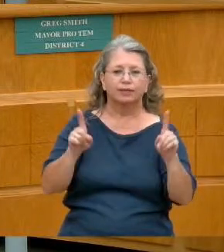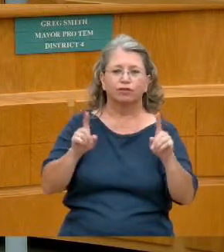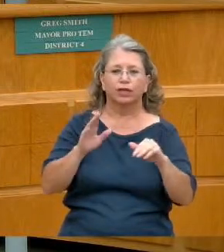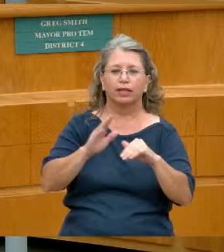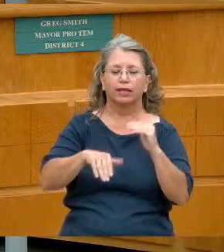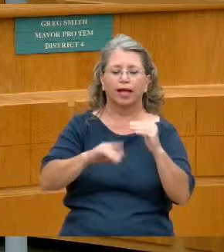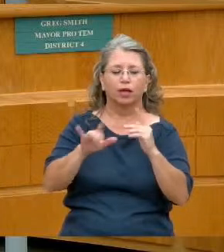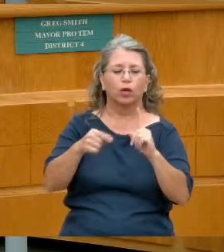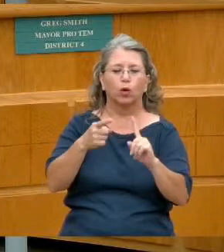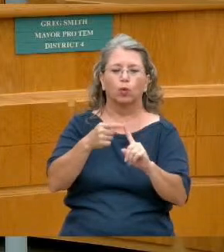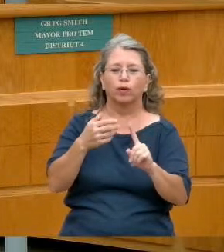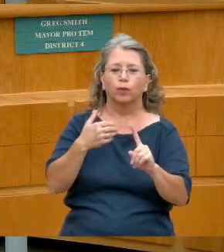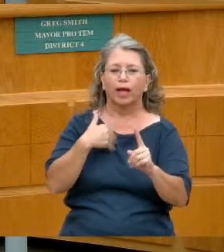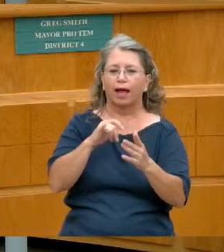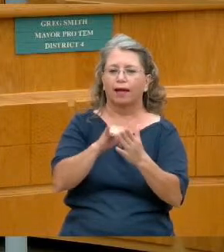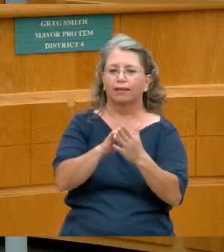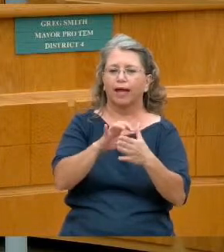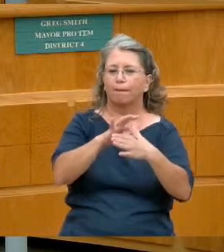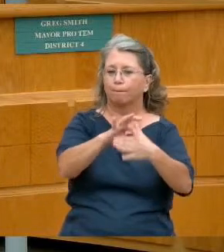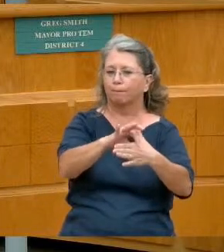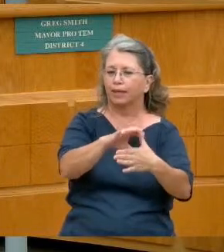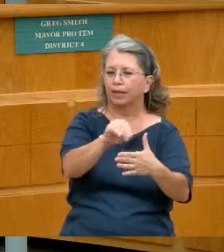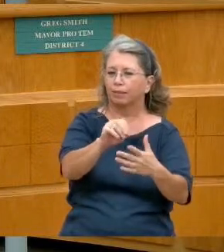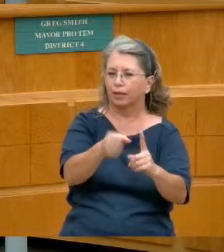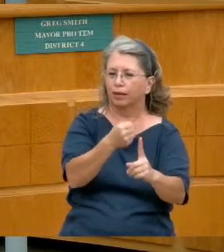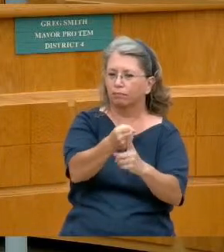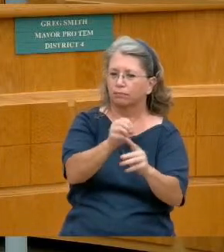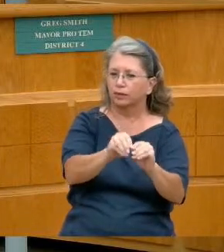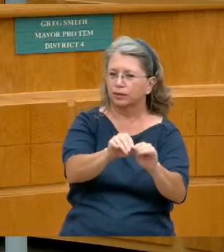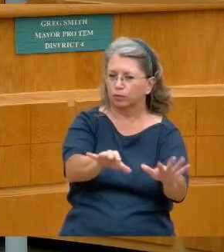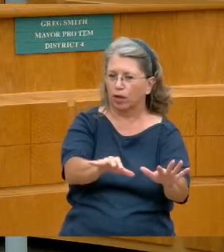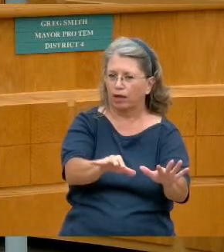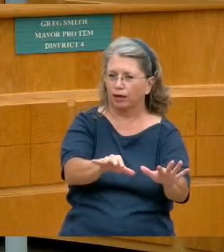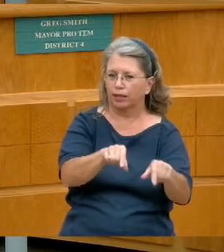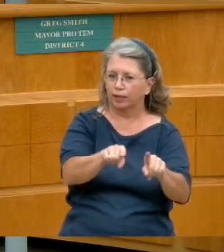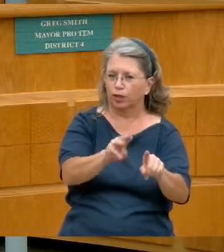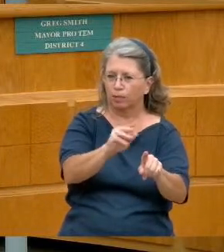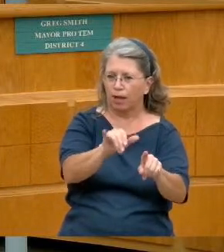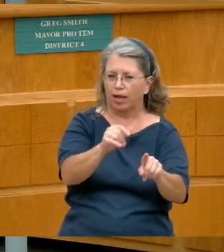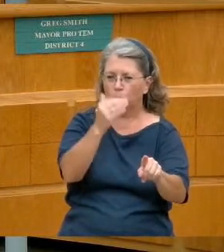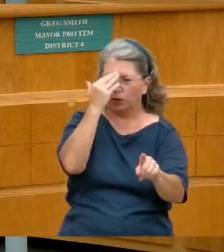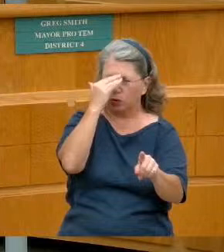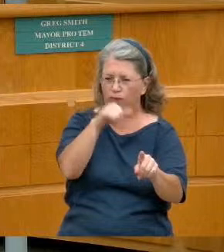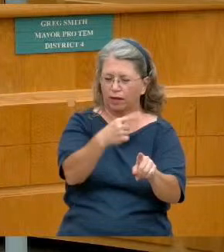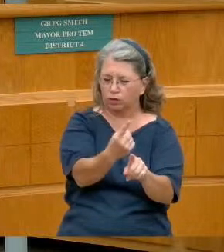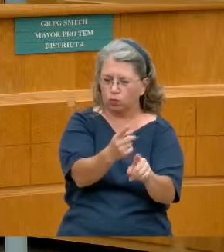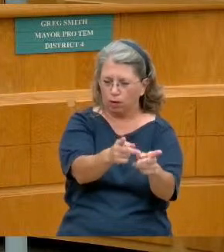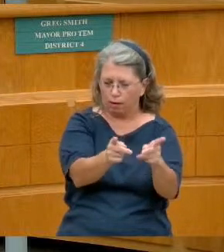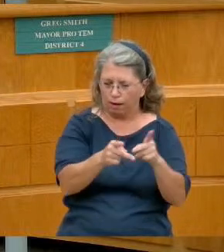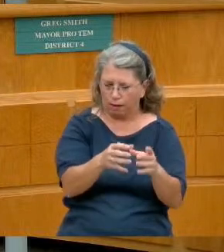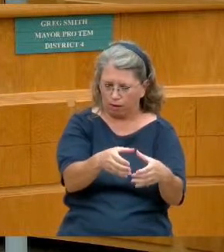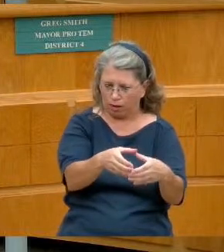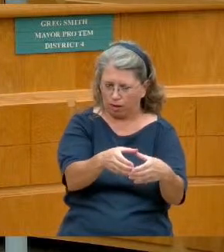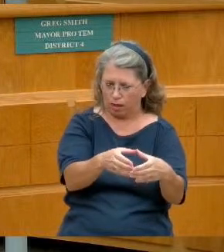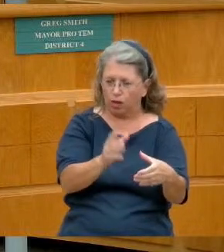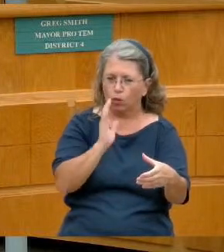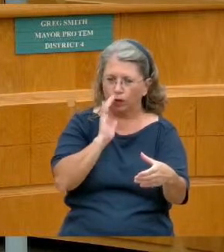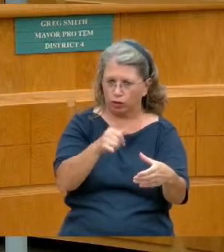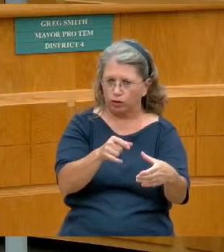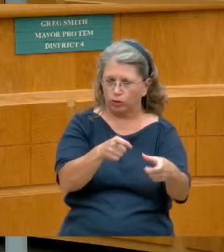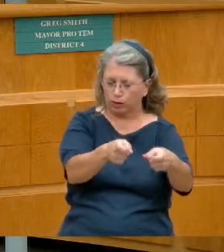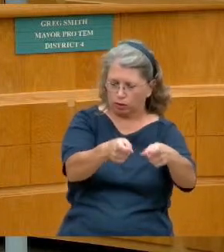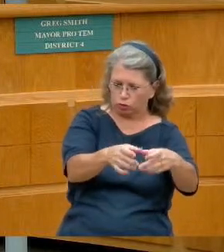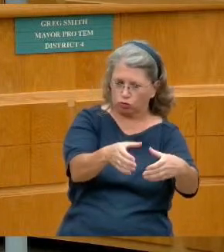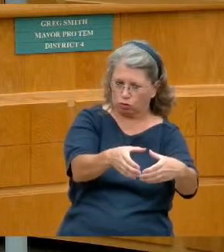meatpacking plant outbreak and what we dealt with in May. In May, we knew it was localized. We knew it was getting contained. We knew the